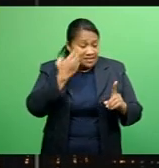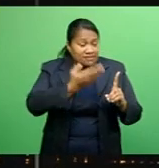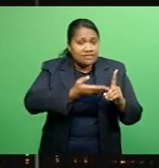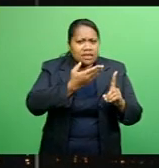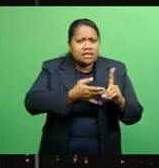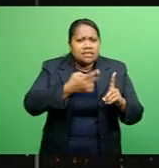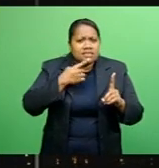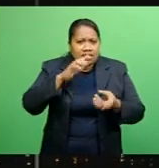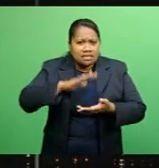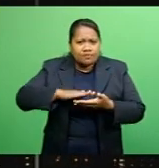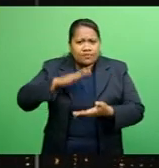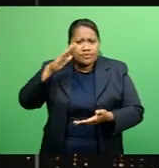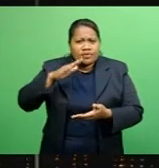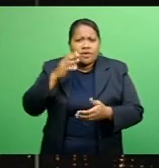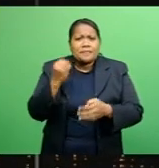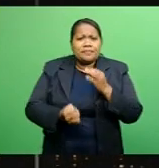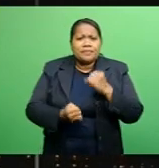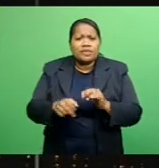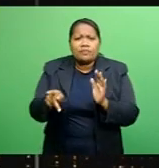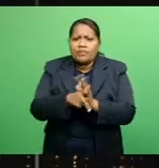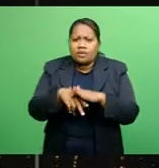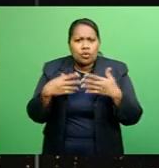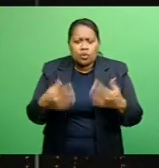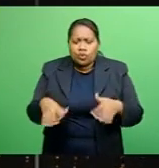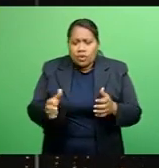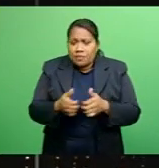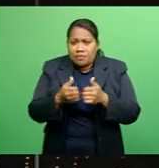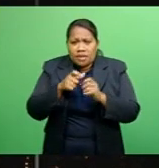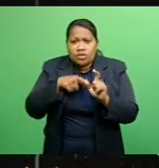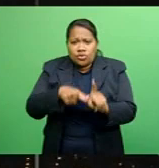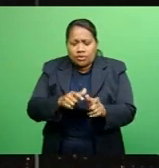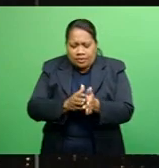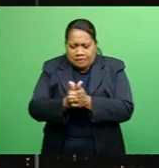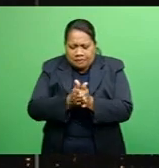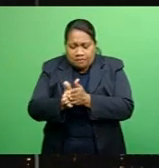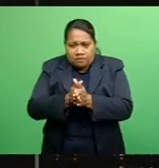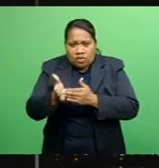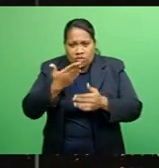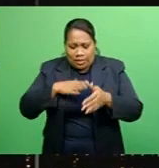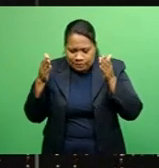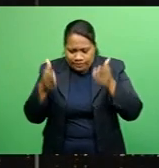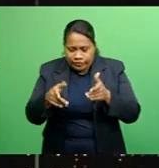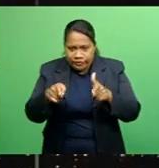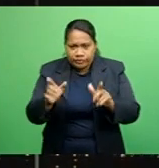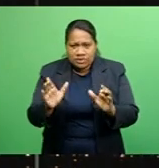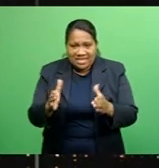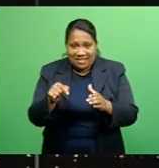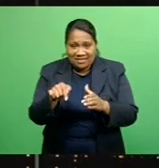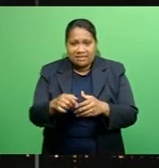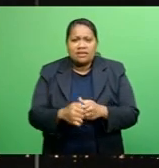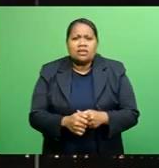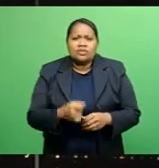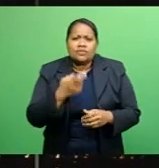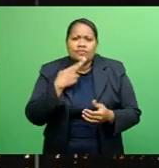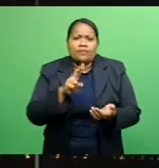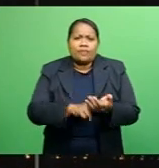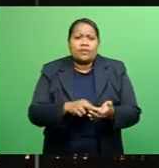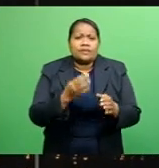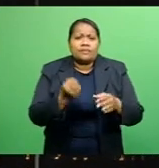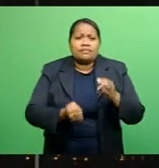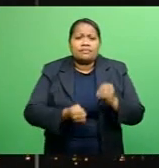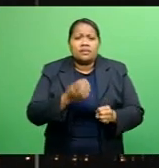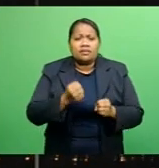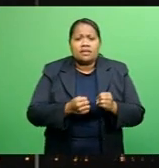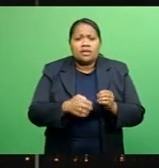in milk price has made many youth keen to invest in the sector. Dipesh Kumar reports the milk price increased